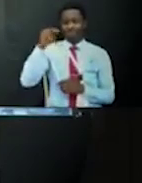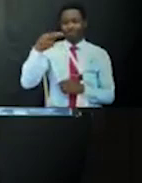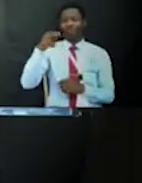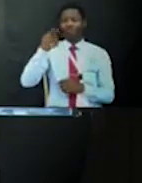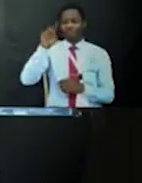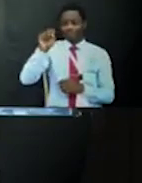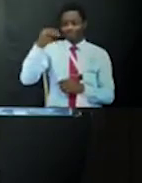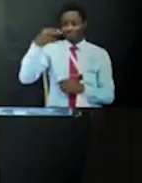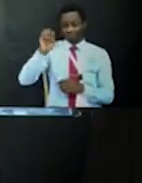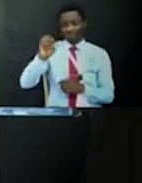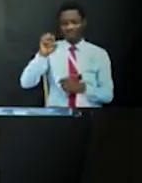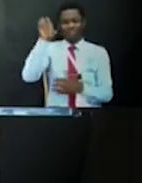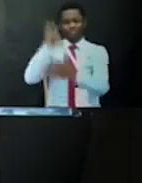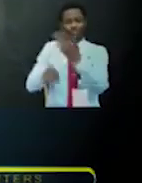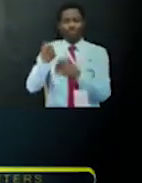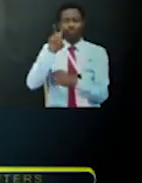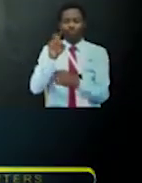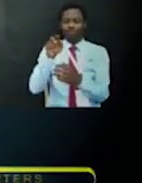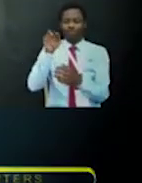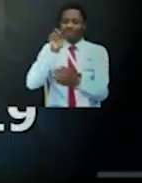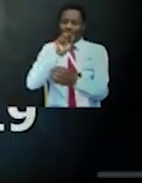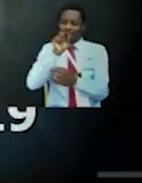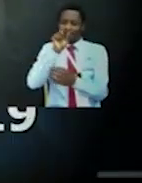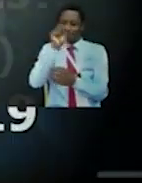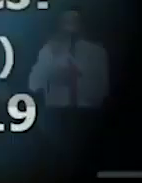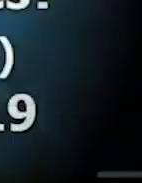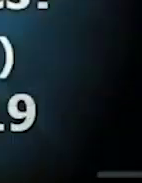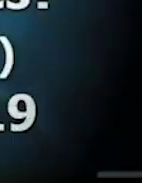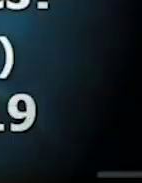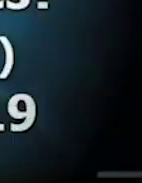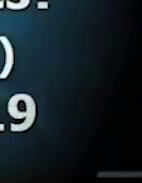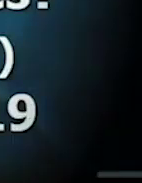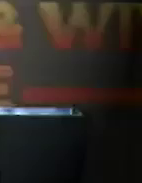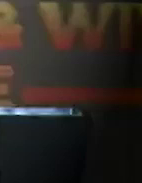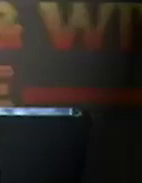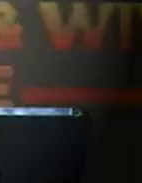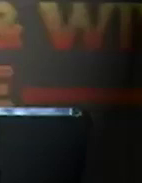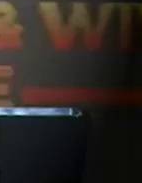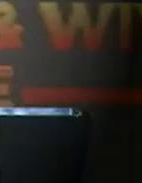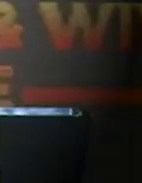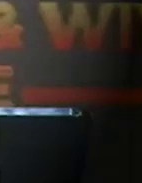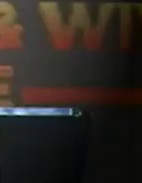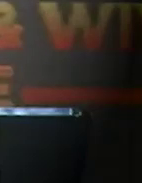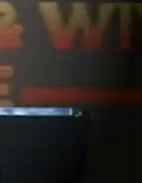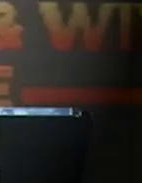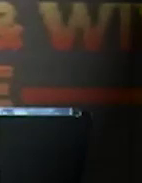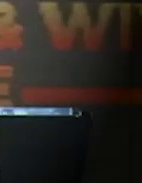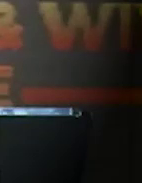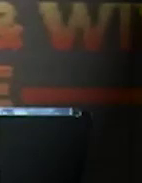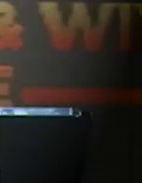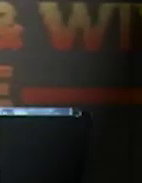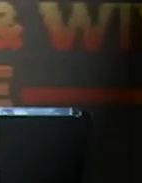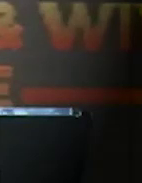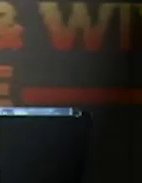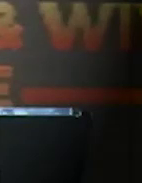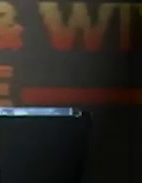19 and 20, and Colossians 2, 6 and 7. Colossians 2, 6 and 7.